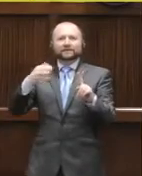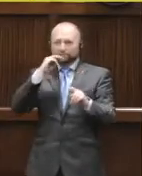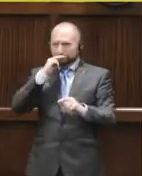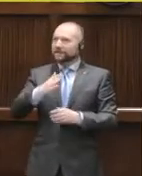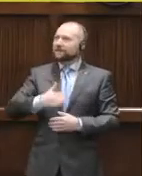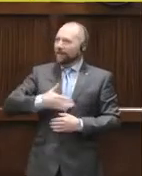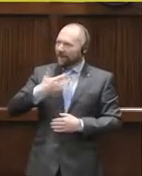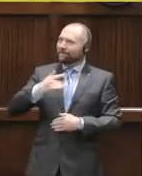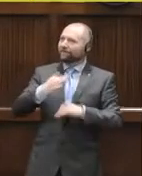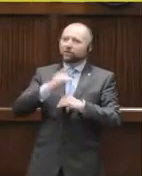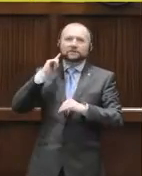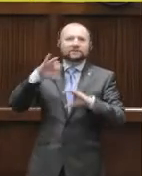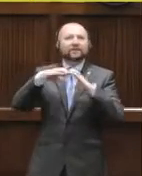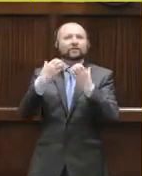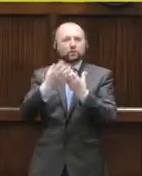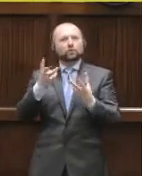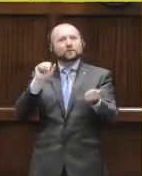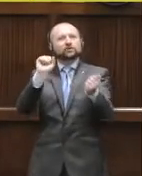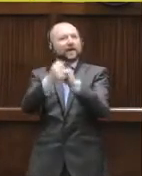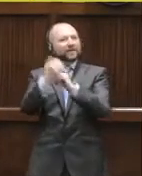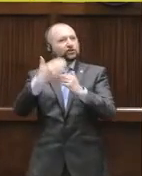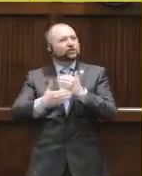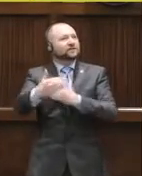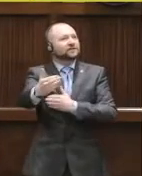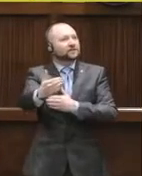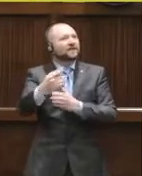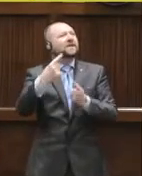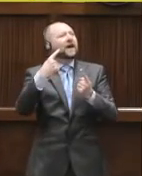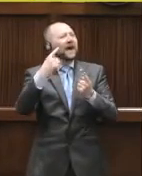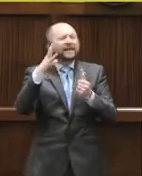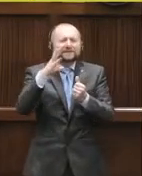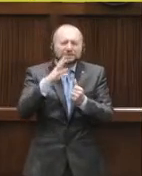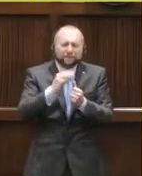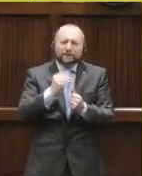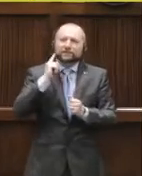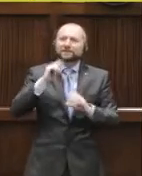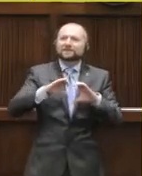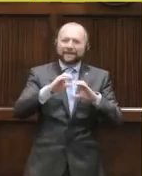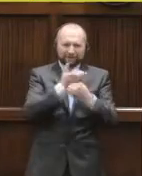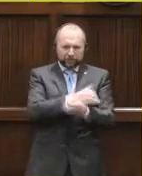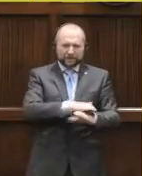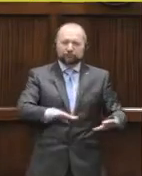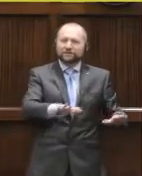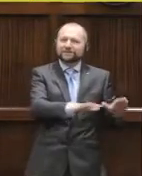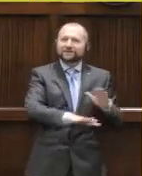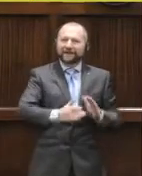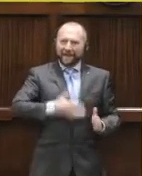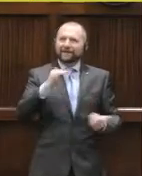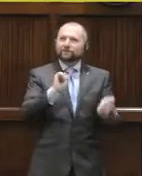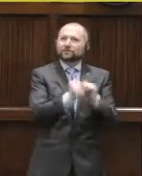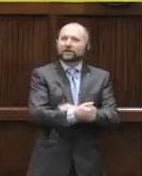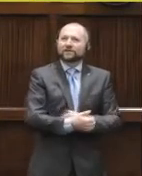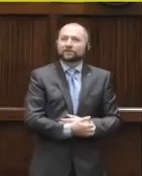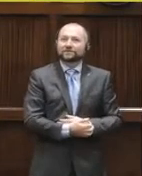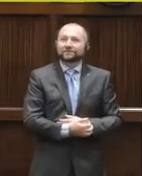but especially deaf children. Before I was elected to this House, I worked as a special need assistant, so I particularly